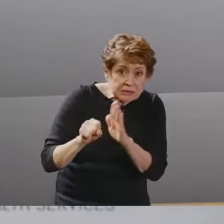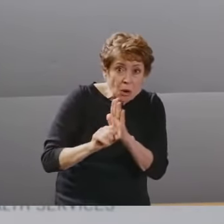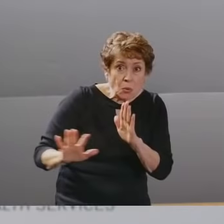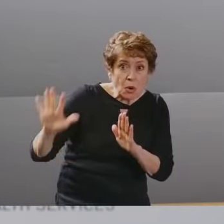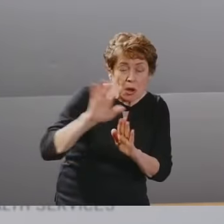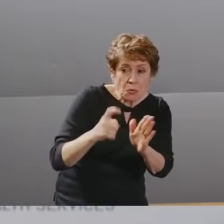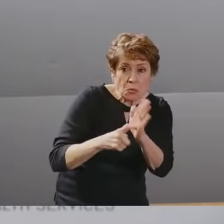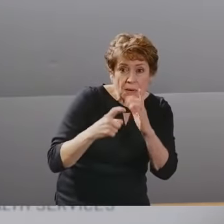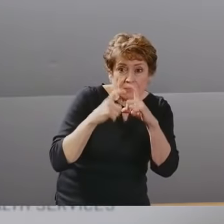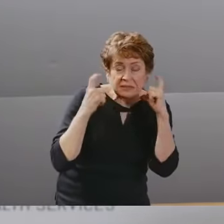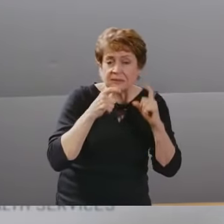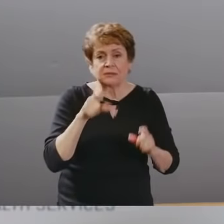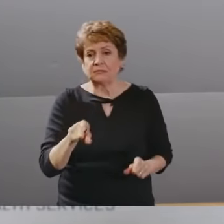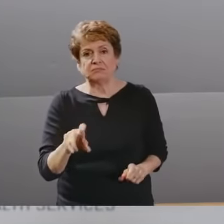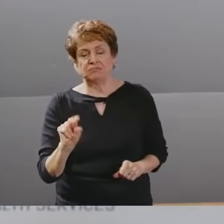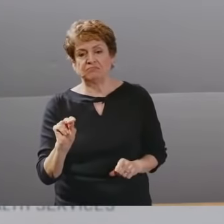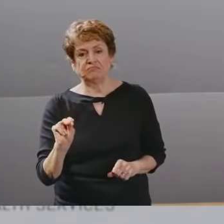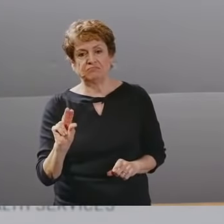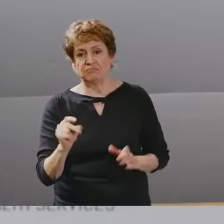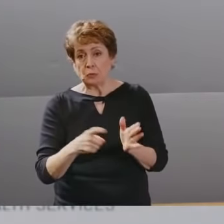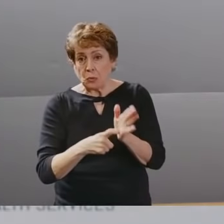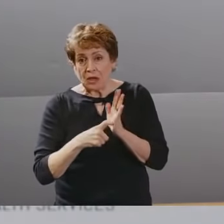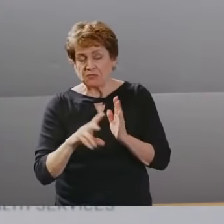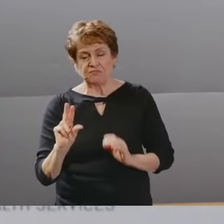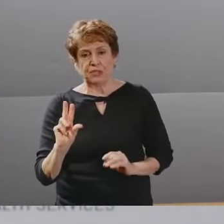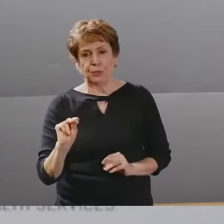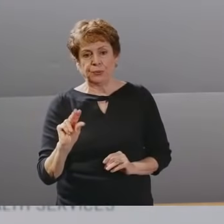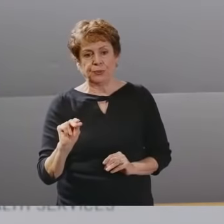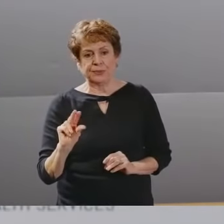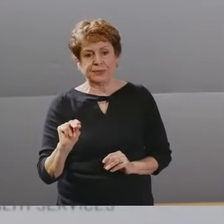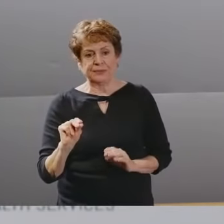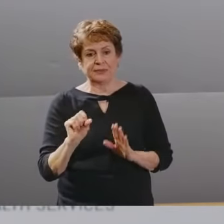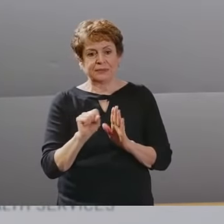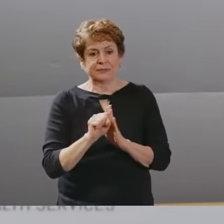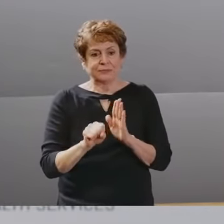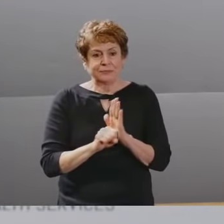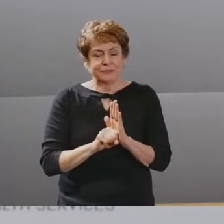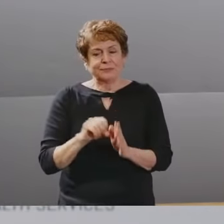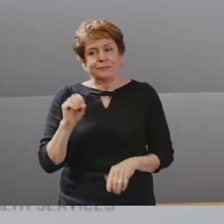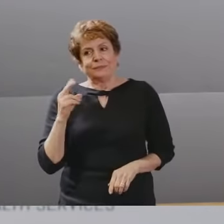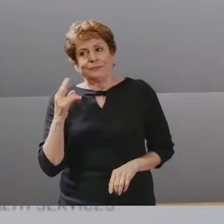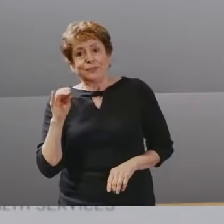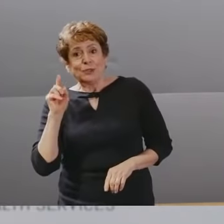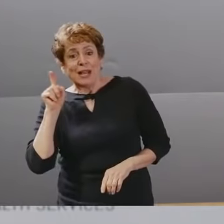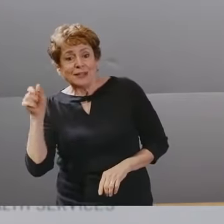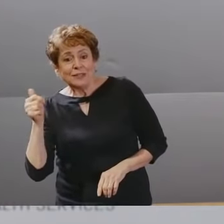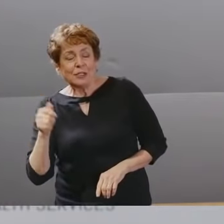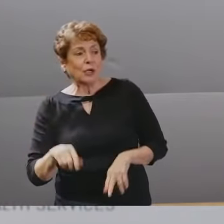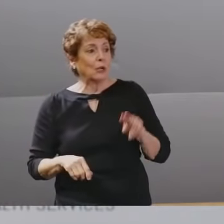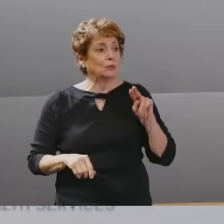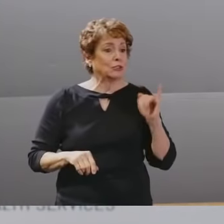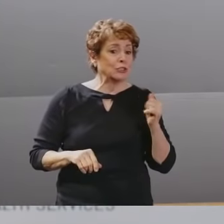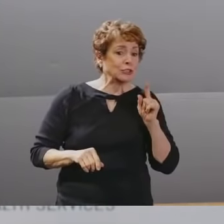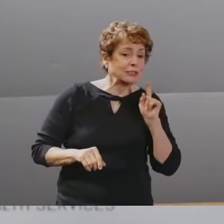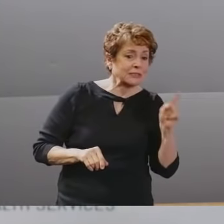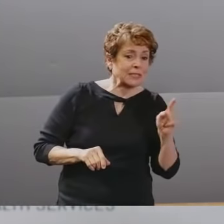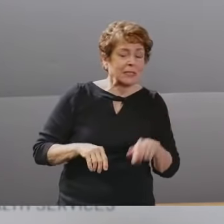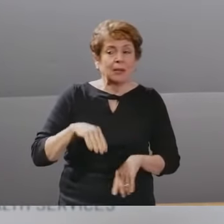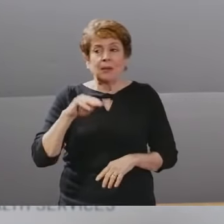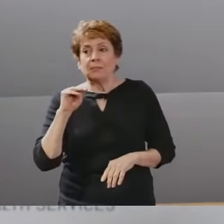like Ohio and Illinois and Wisconsin and New Jersey, Minnesota and Michigan that all